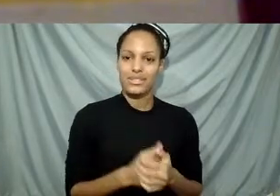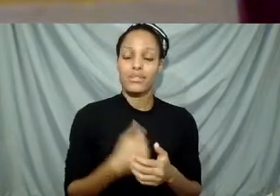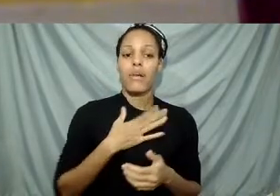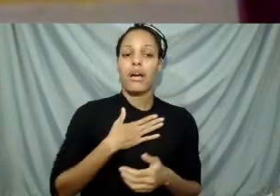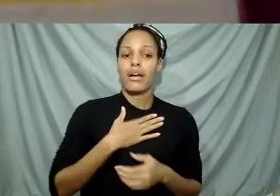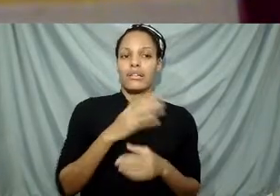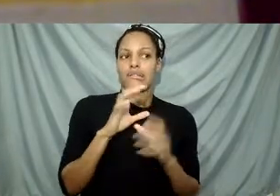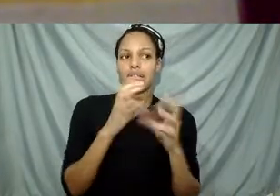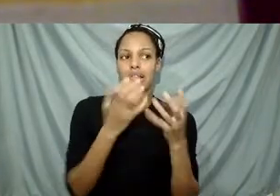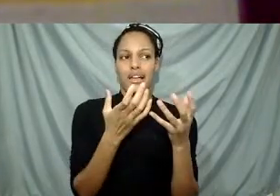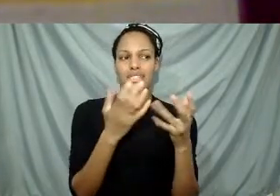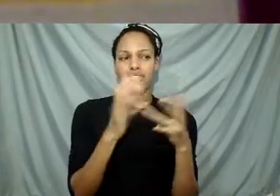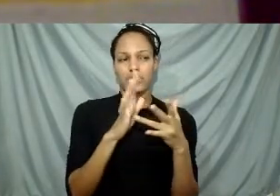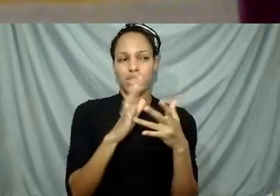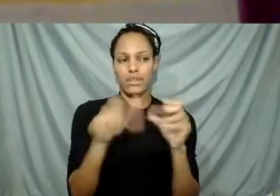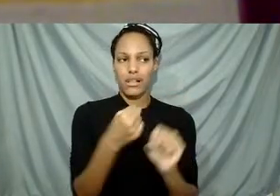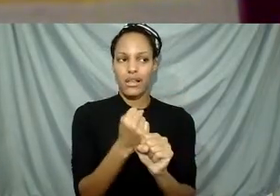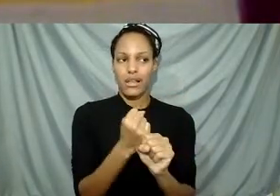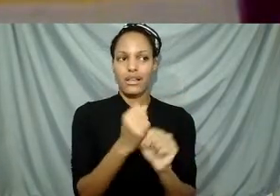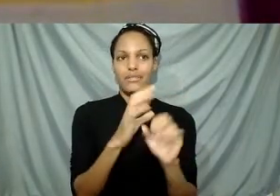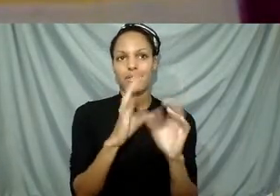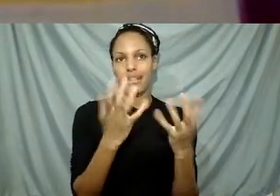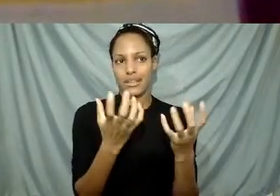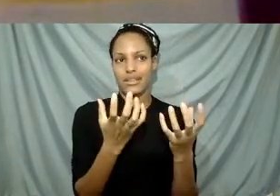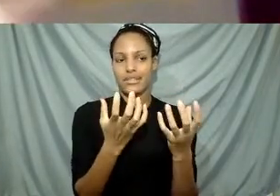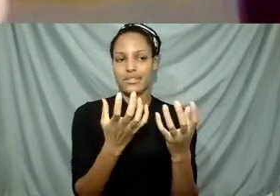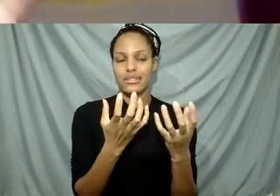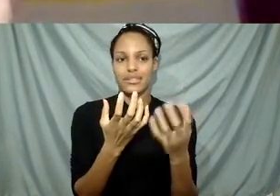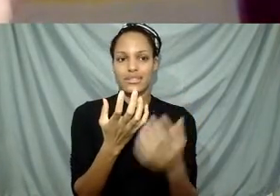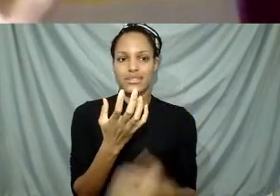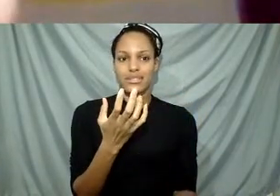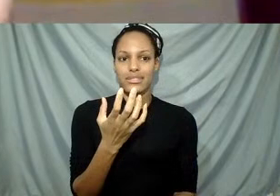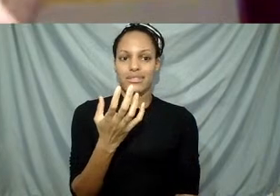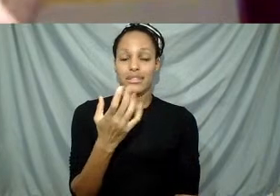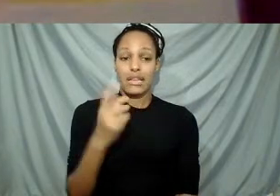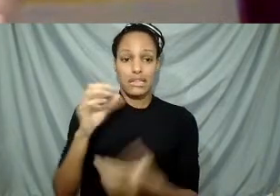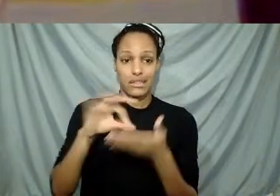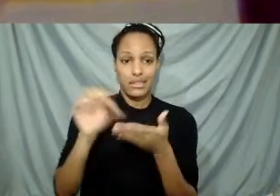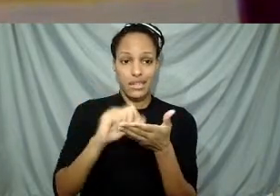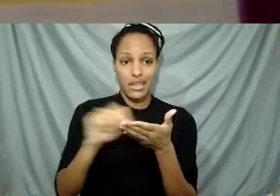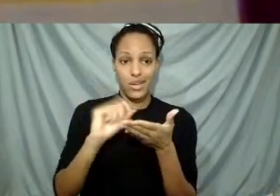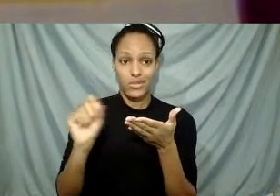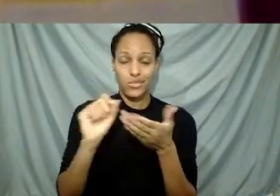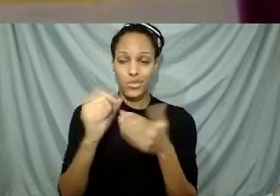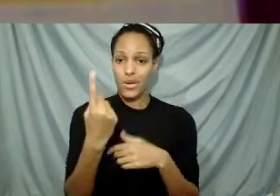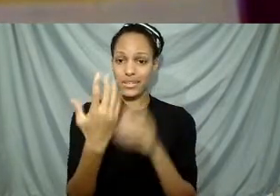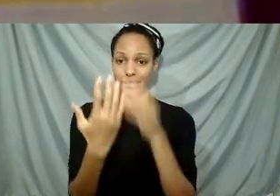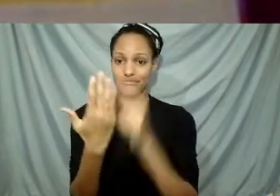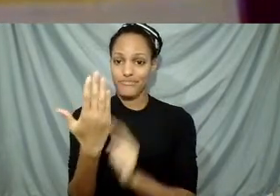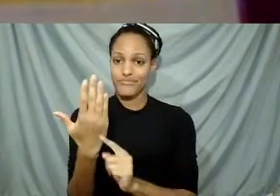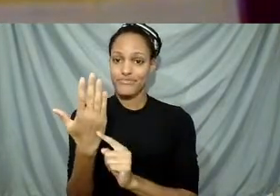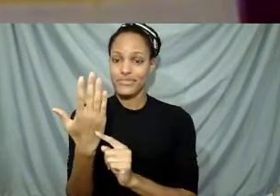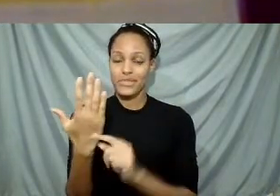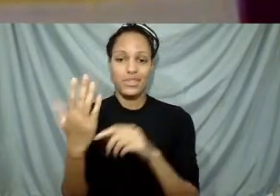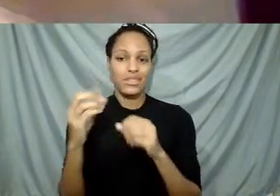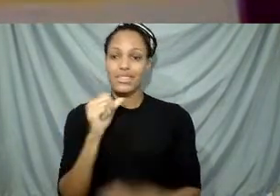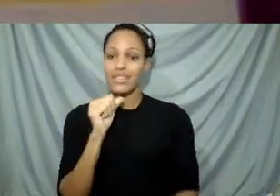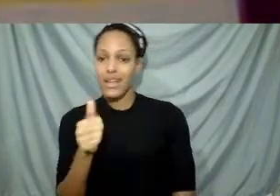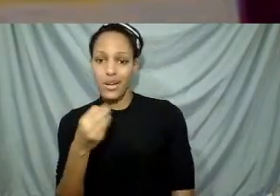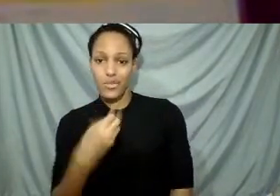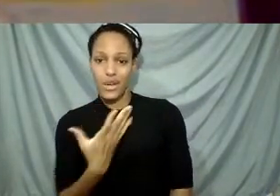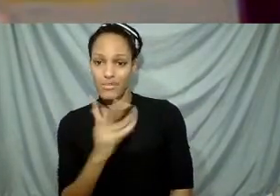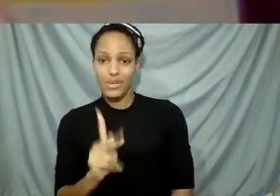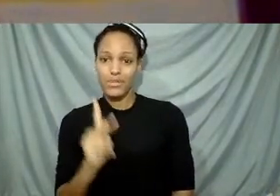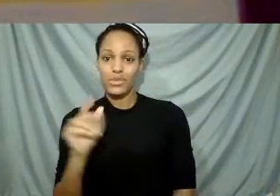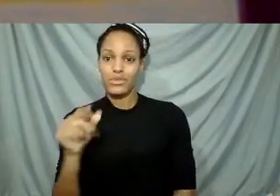freshman class, we were like 63 folks, and I could count on one hand the non-white folks. So I went home every